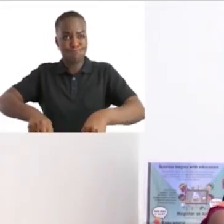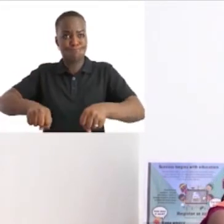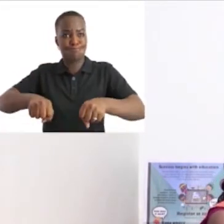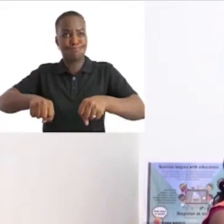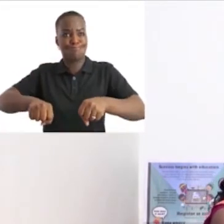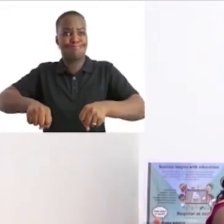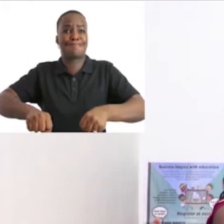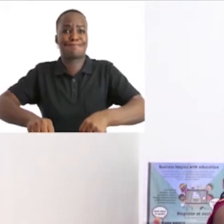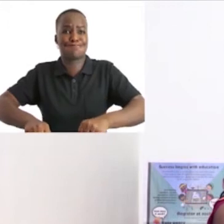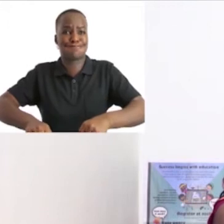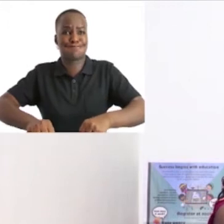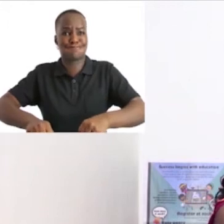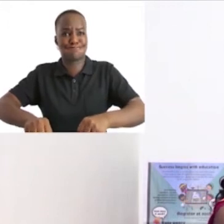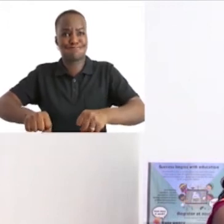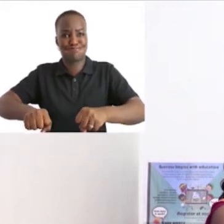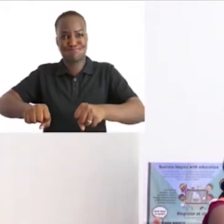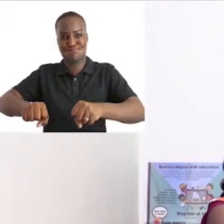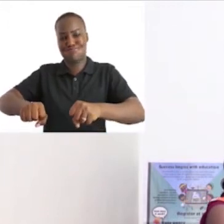makes the sound.